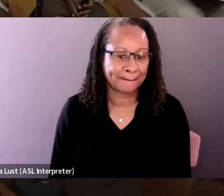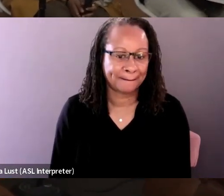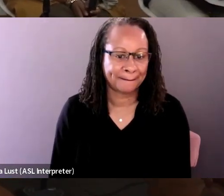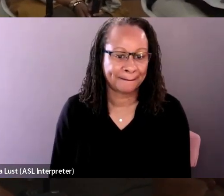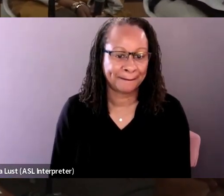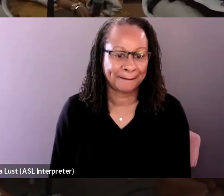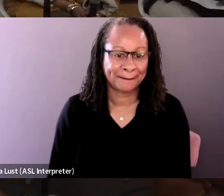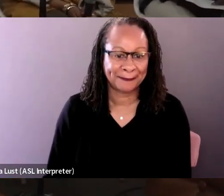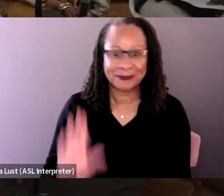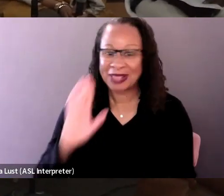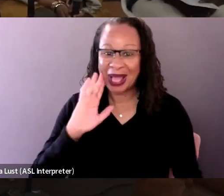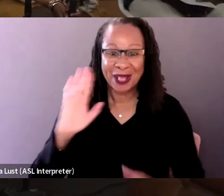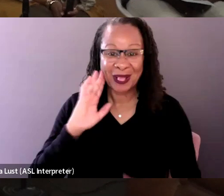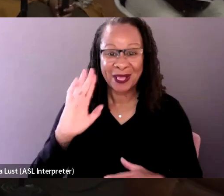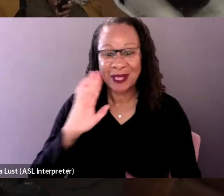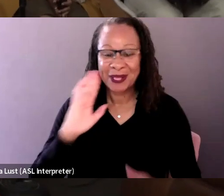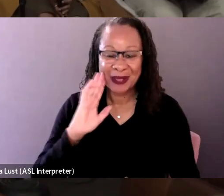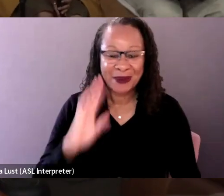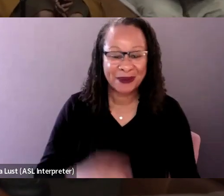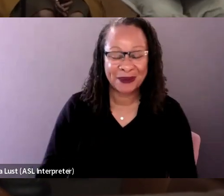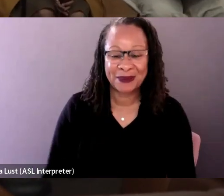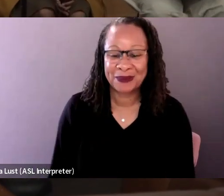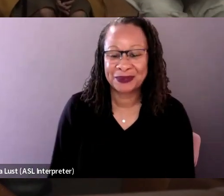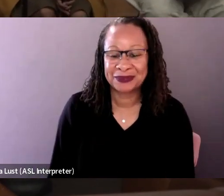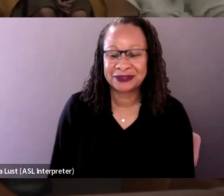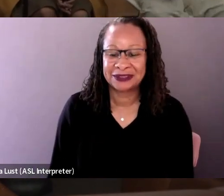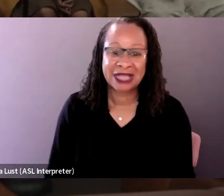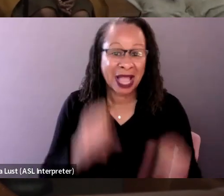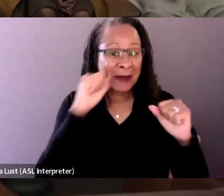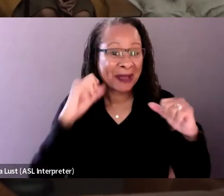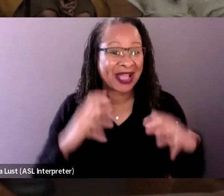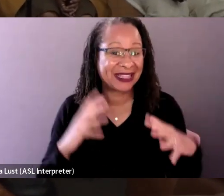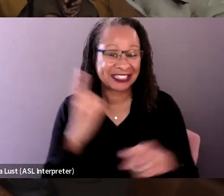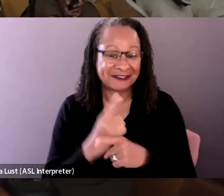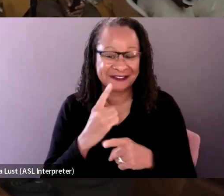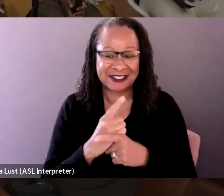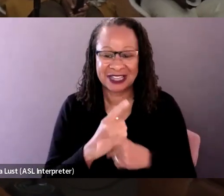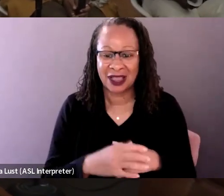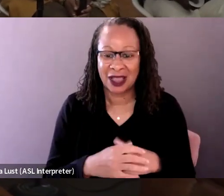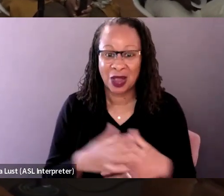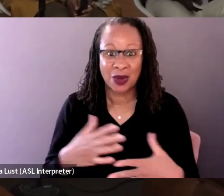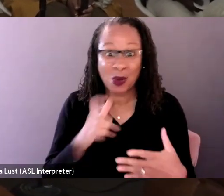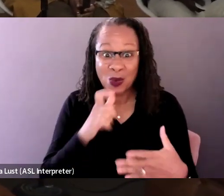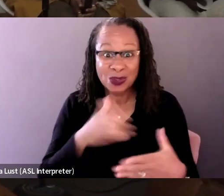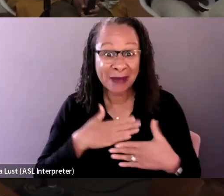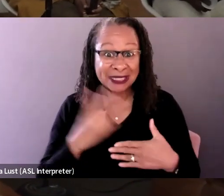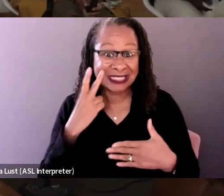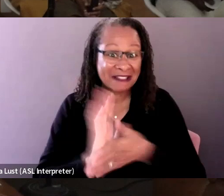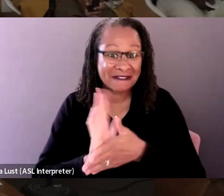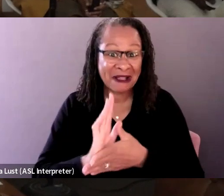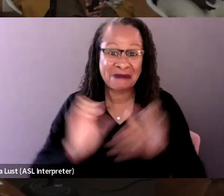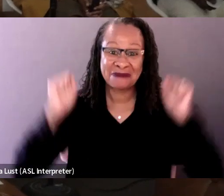That's it. Yeah, look at that. Well, yes, amazing, right? Yeah. Who's happy to see this film? My goodness.